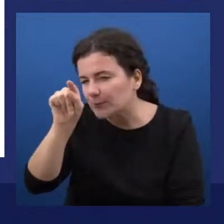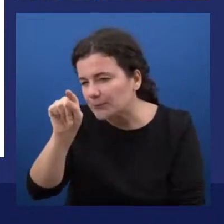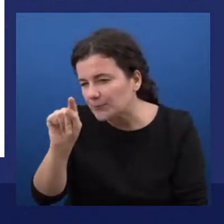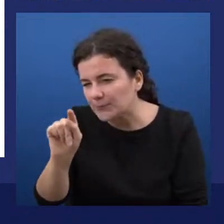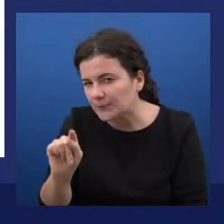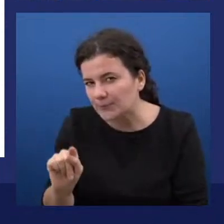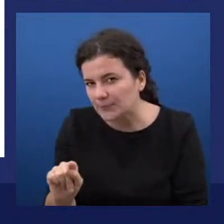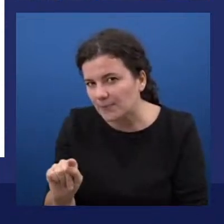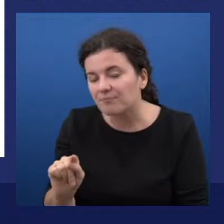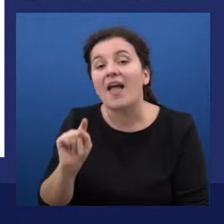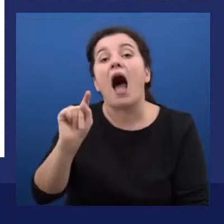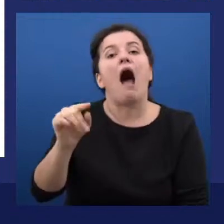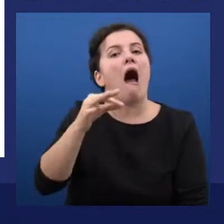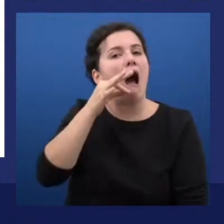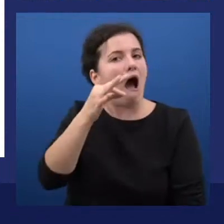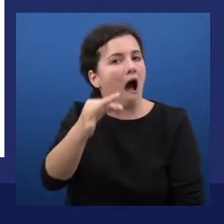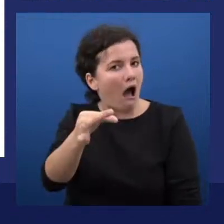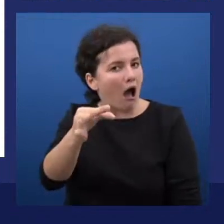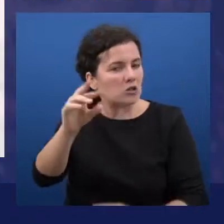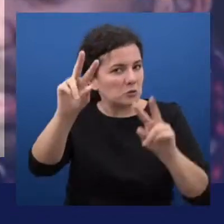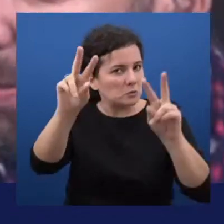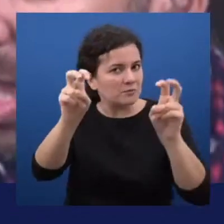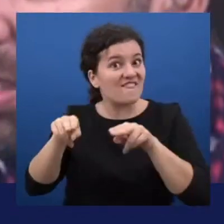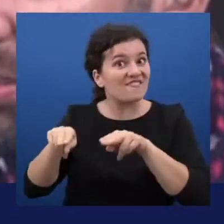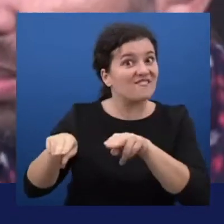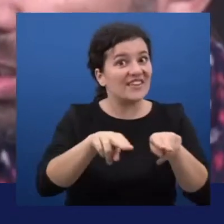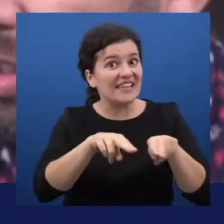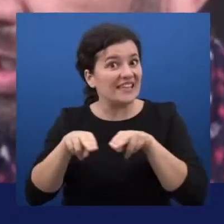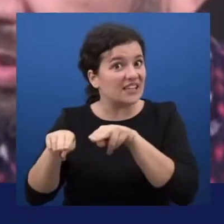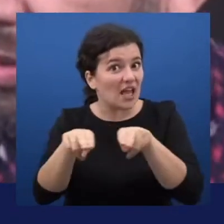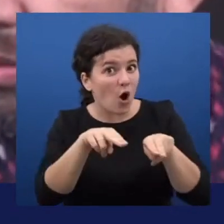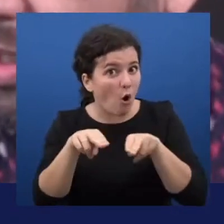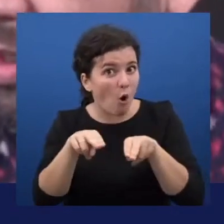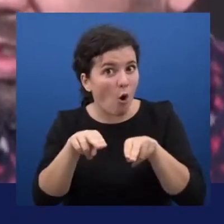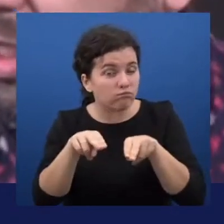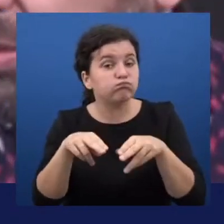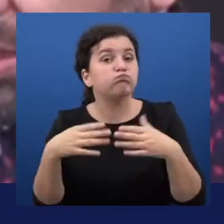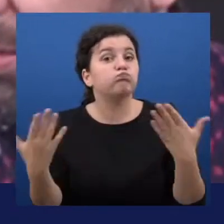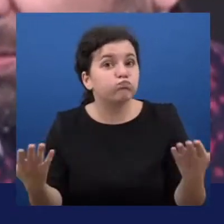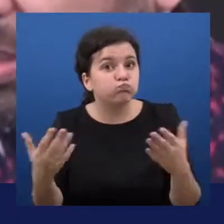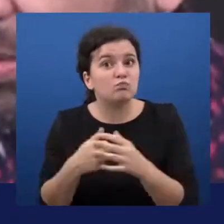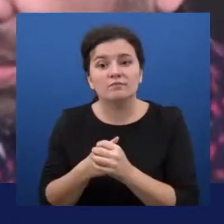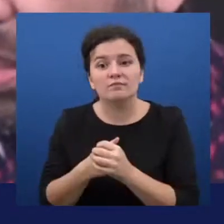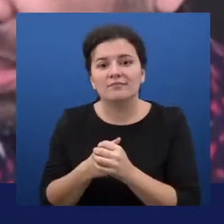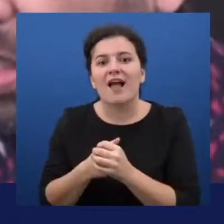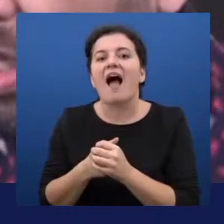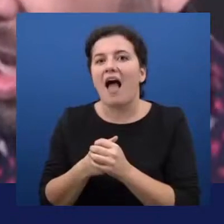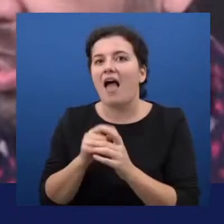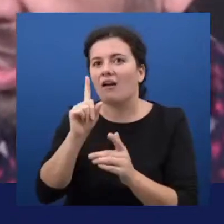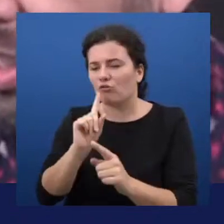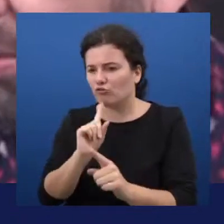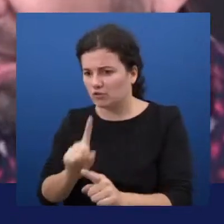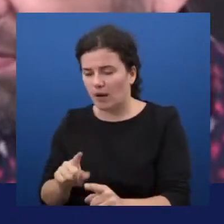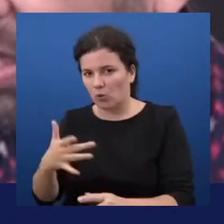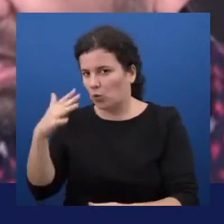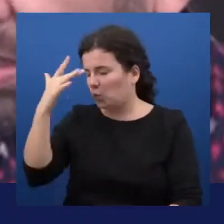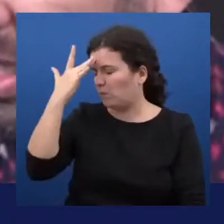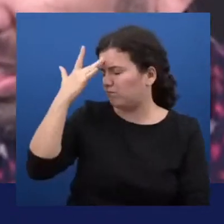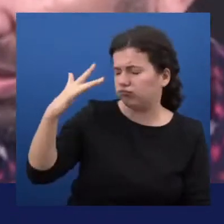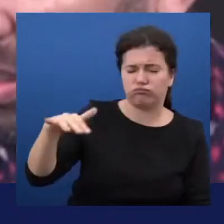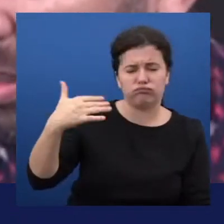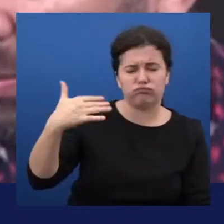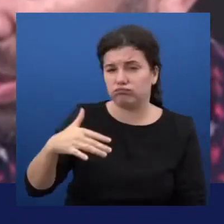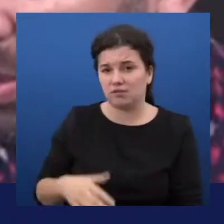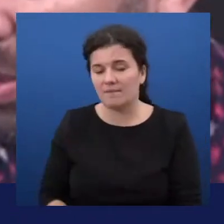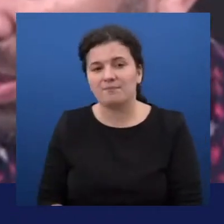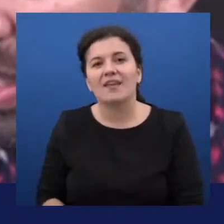Someone asked about video, and then Amy answered. She's really smart, people. She said there's something called Video